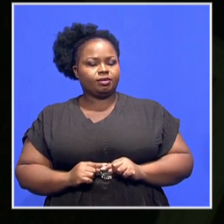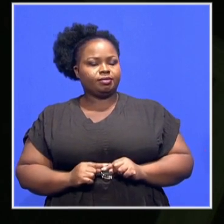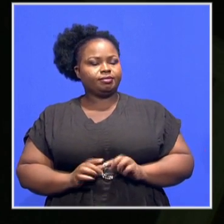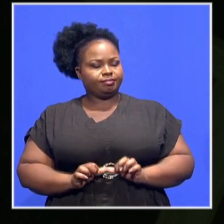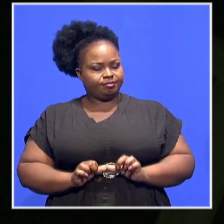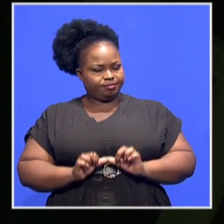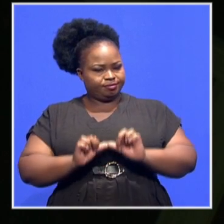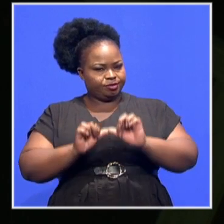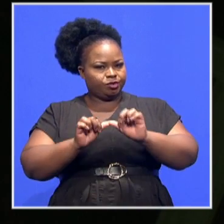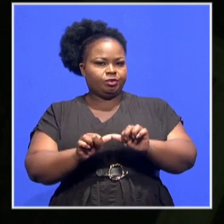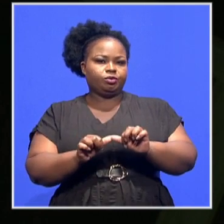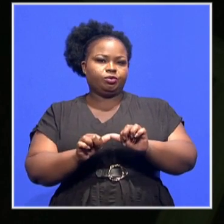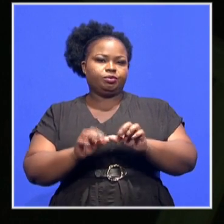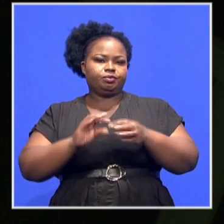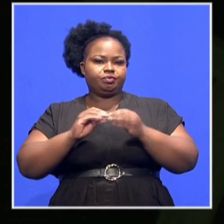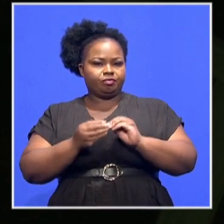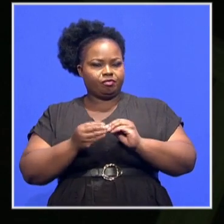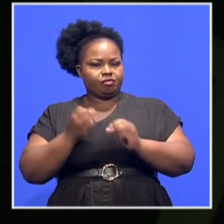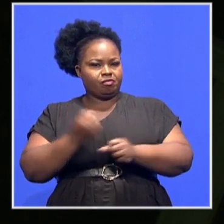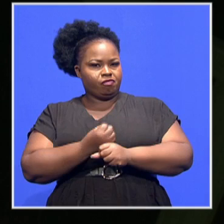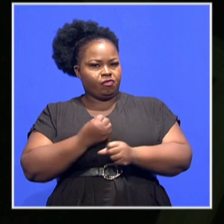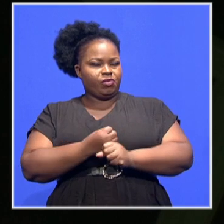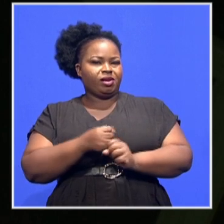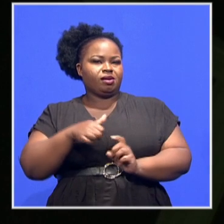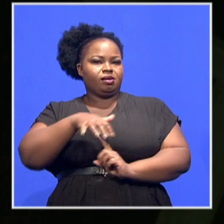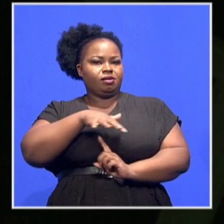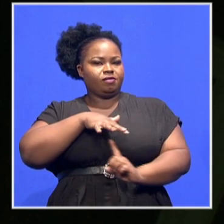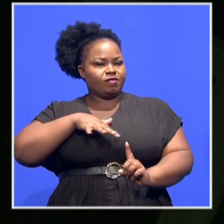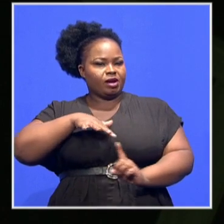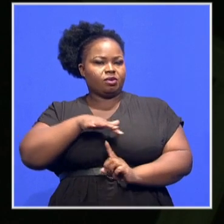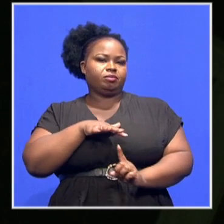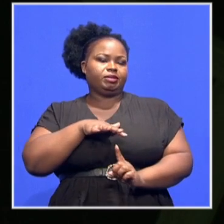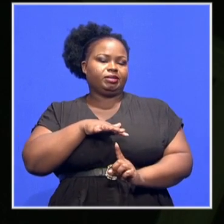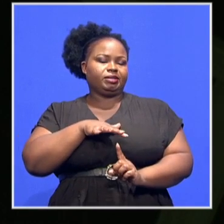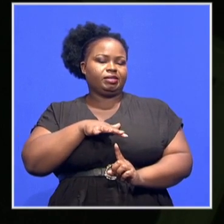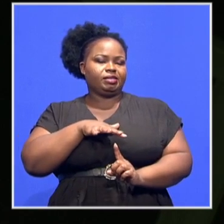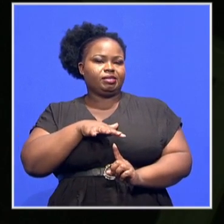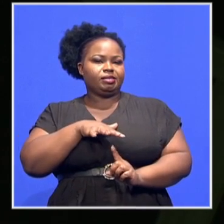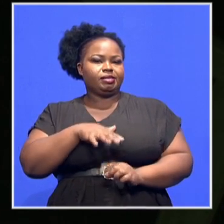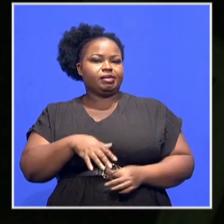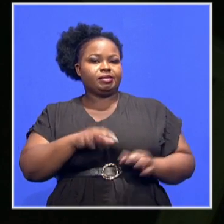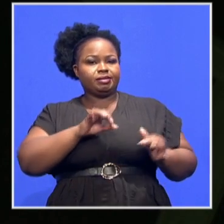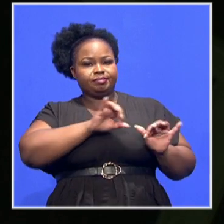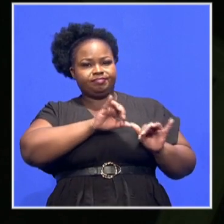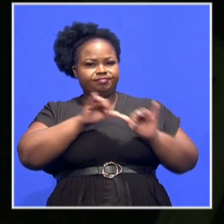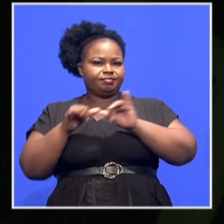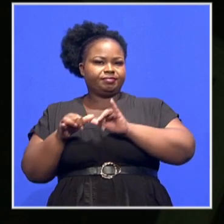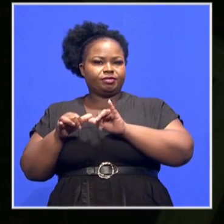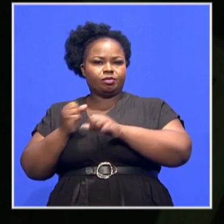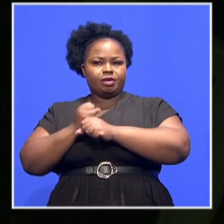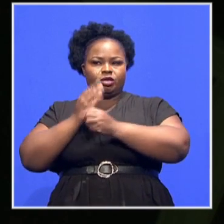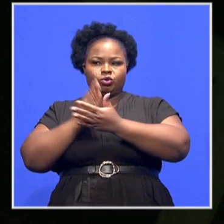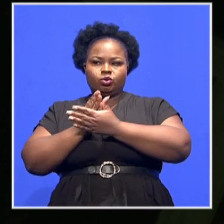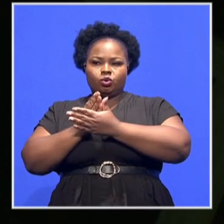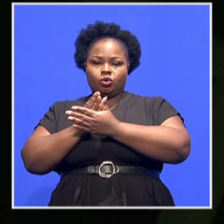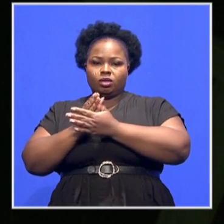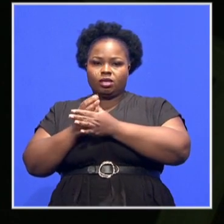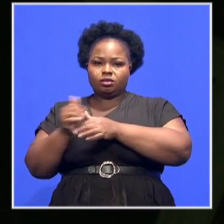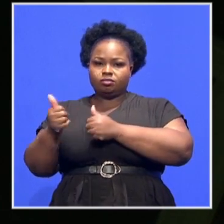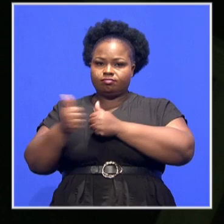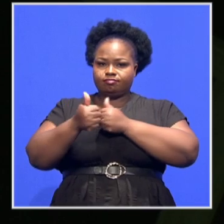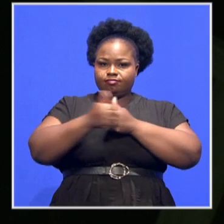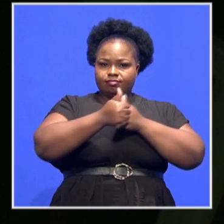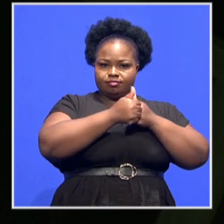continue to create an environment and an ecosystem that will enable